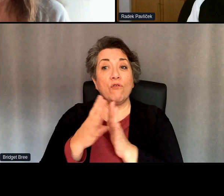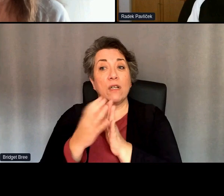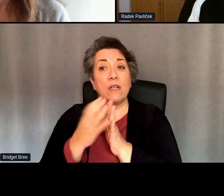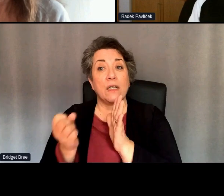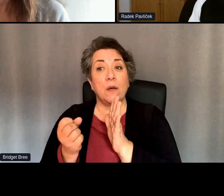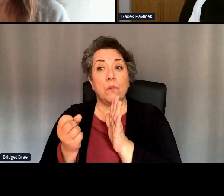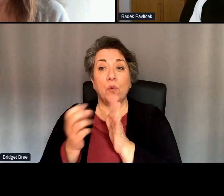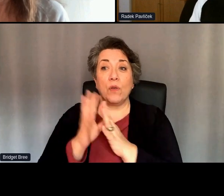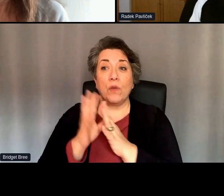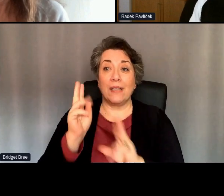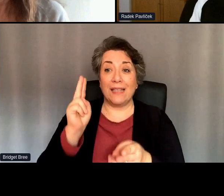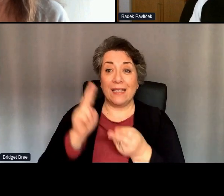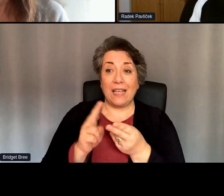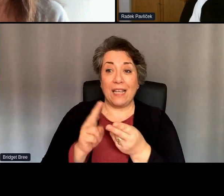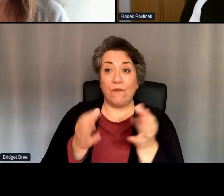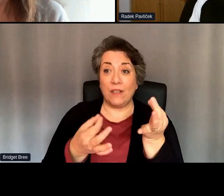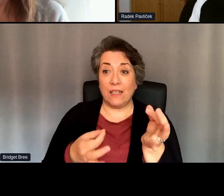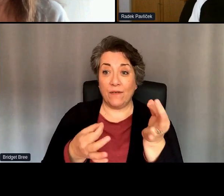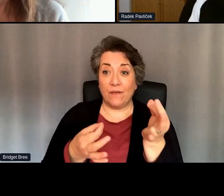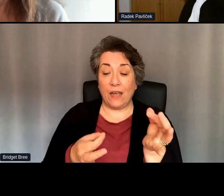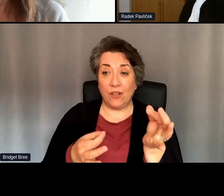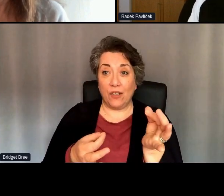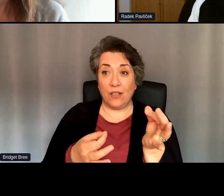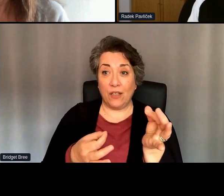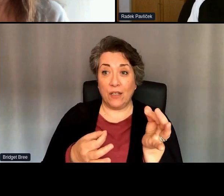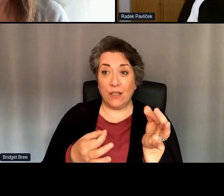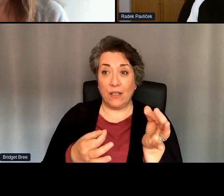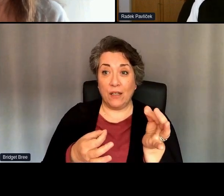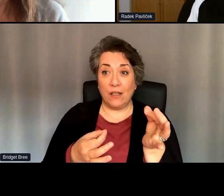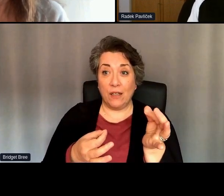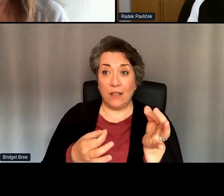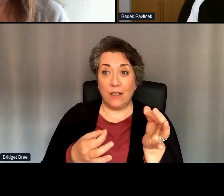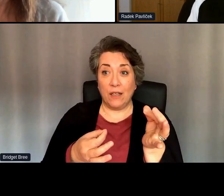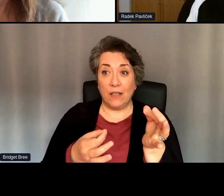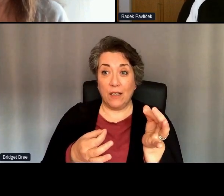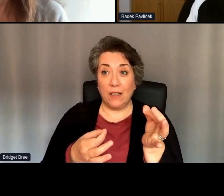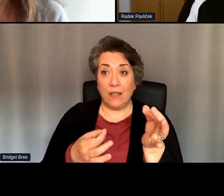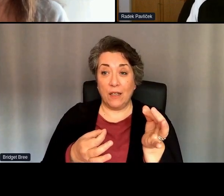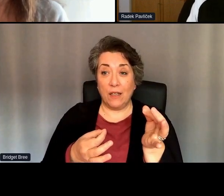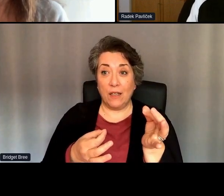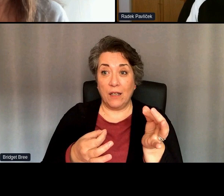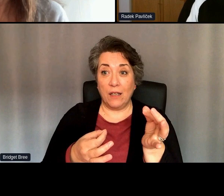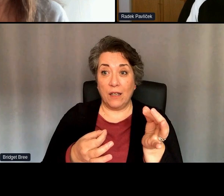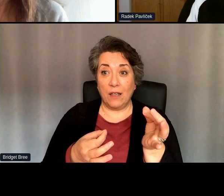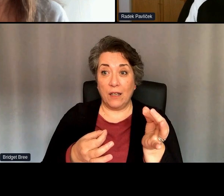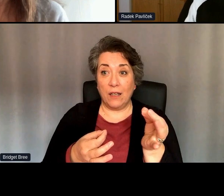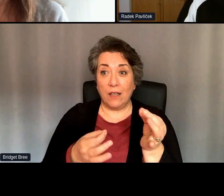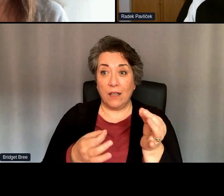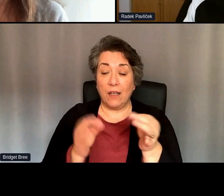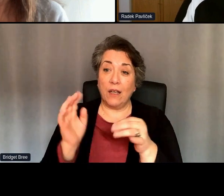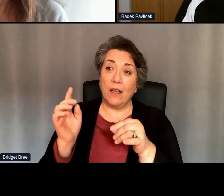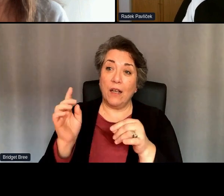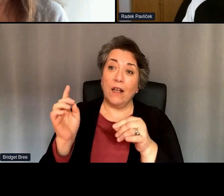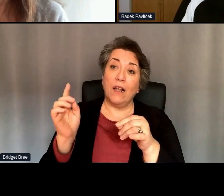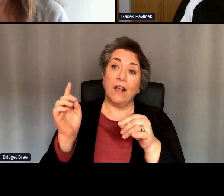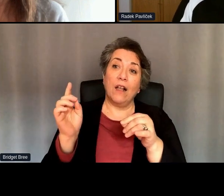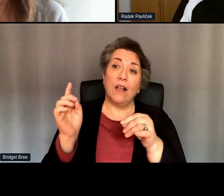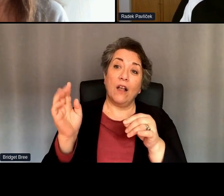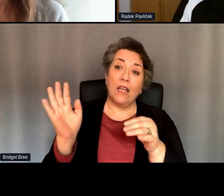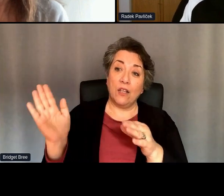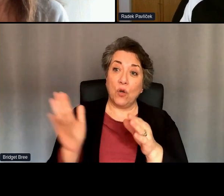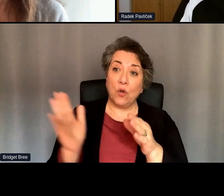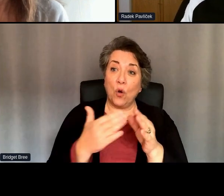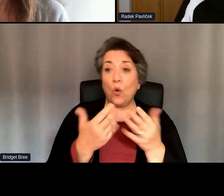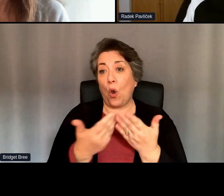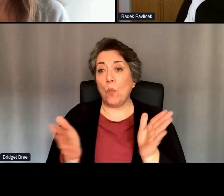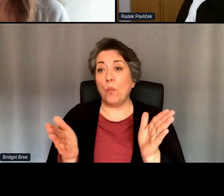discount for the certifications is $100 except for the Platinum is 110, but otherwise all of them